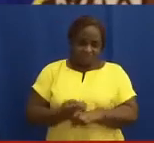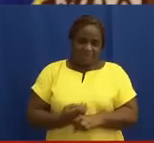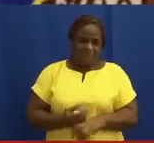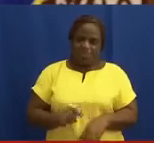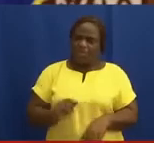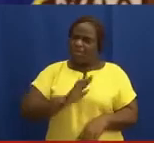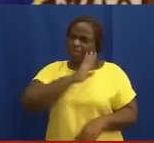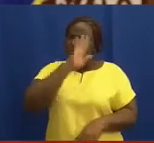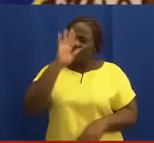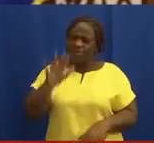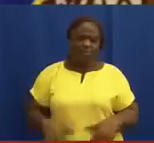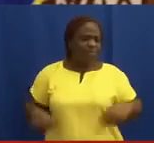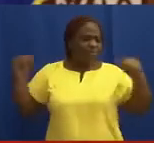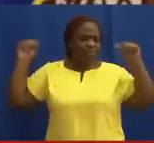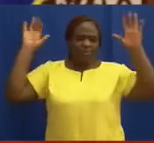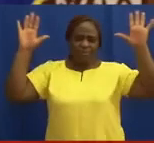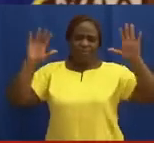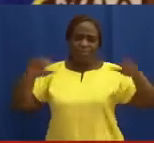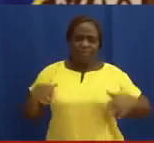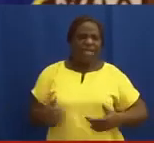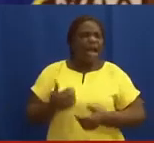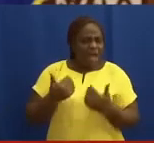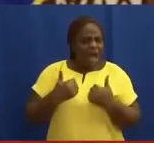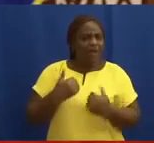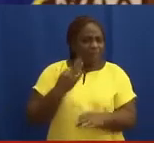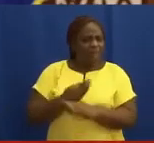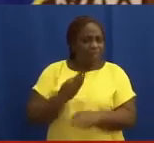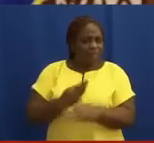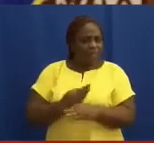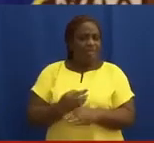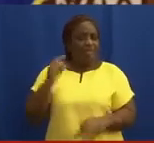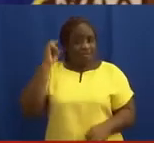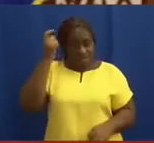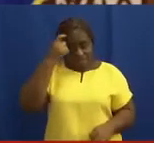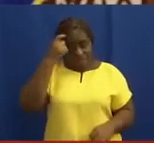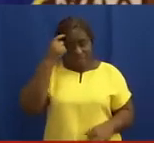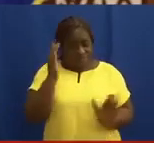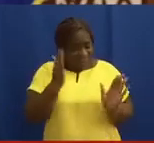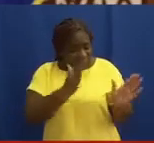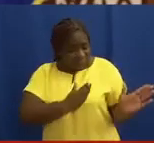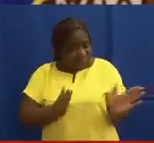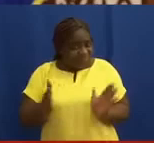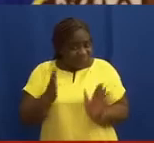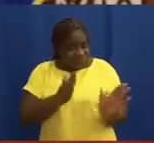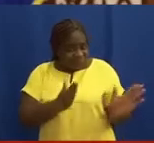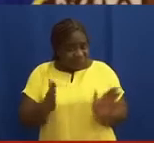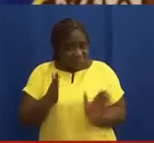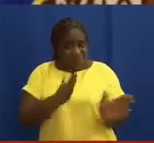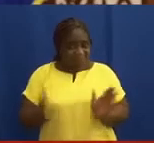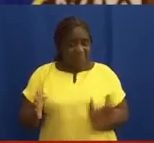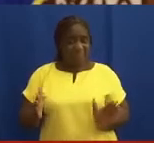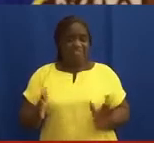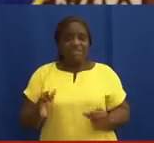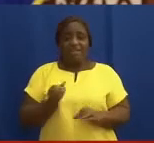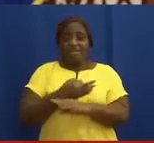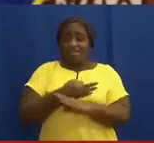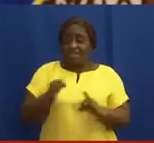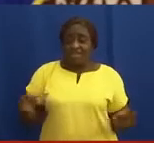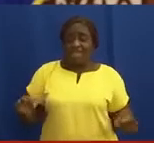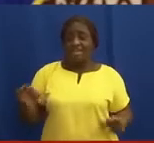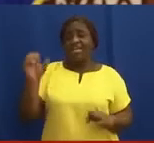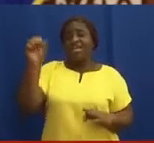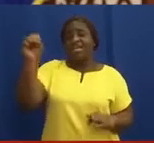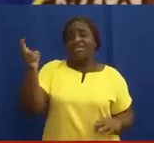Mo nkɔ so nyɛ gyidie wɔ aban no mu. Nhyehyɛeɛ a Itumi ma free SHS, any